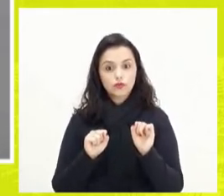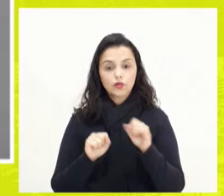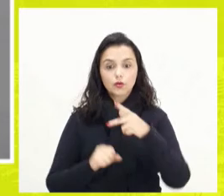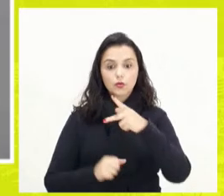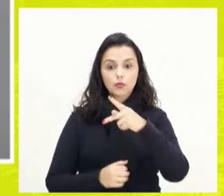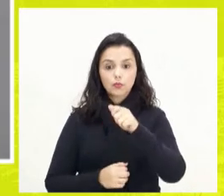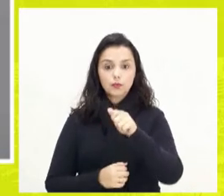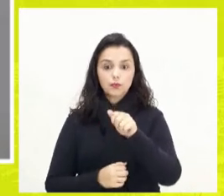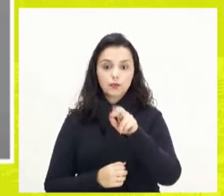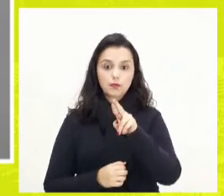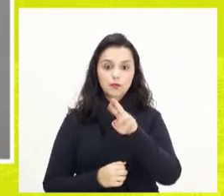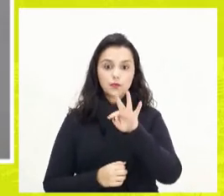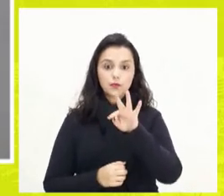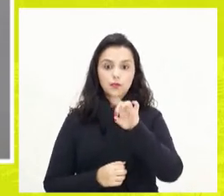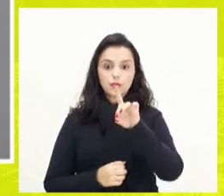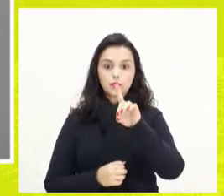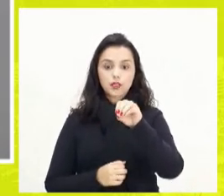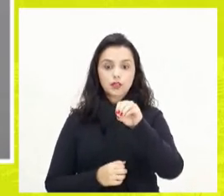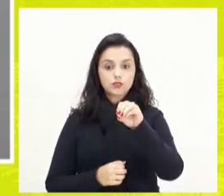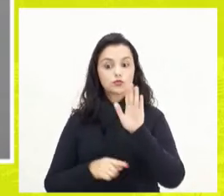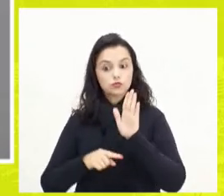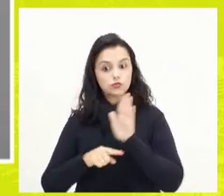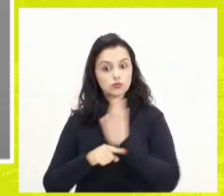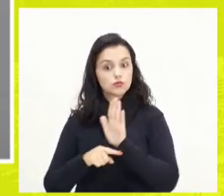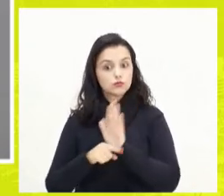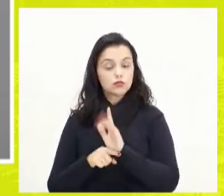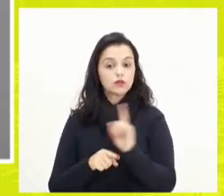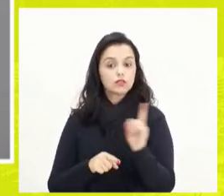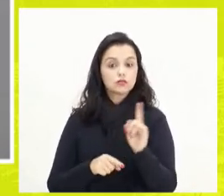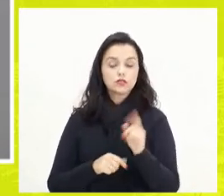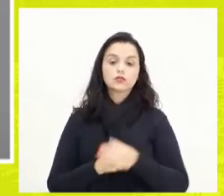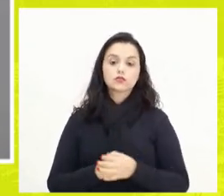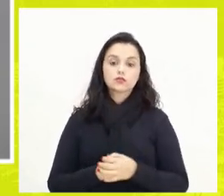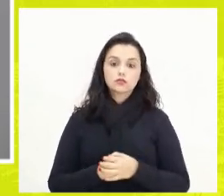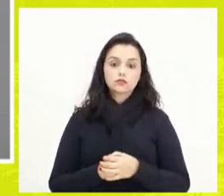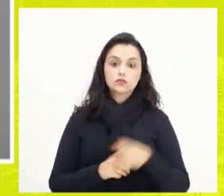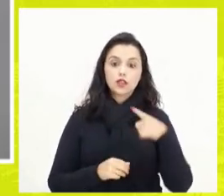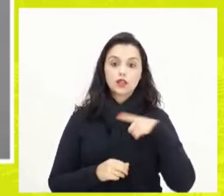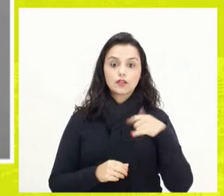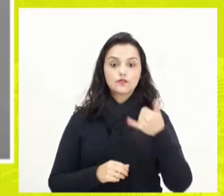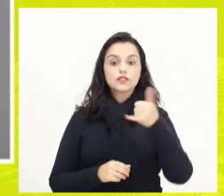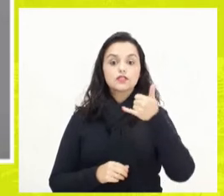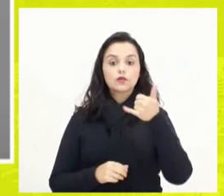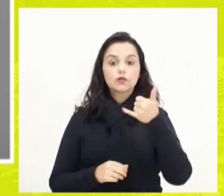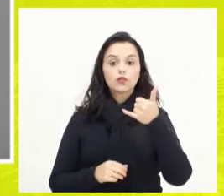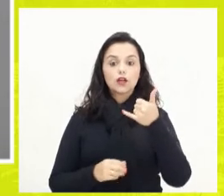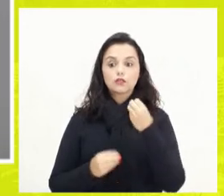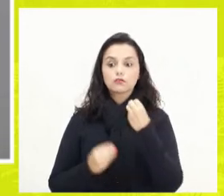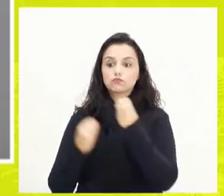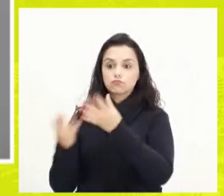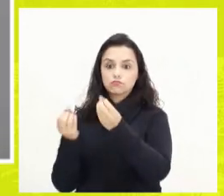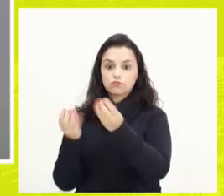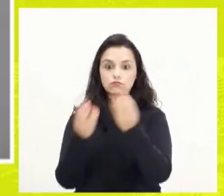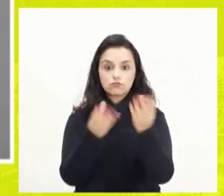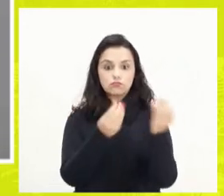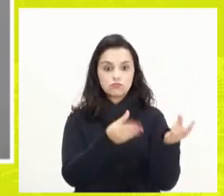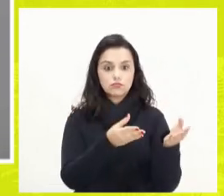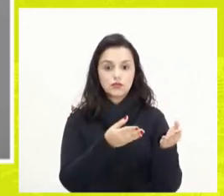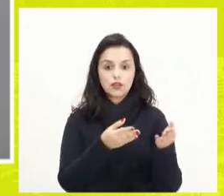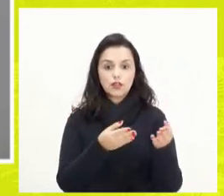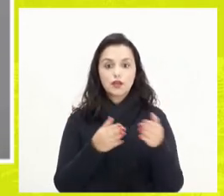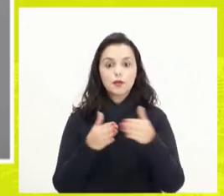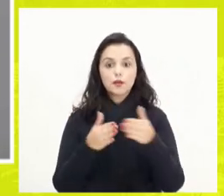one political party itself there was a distribution of cell phones